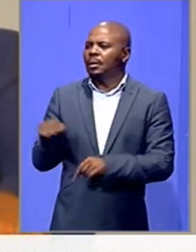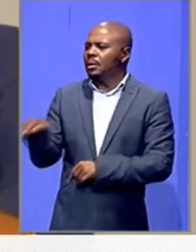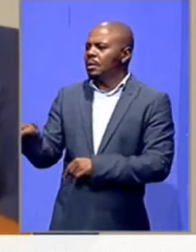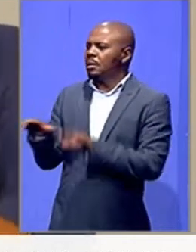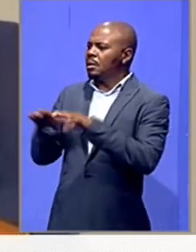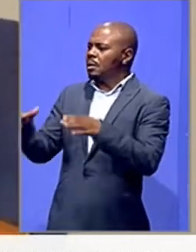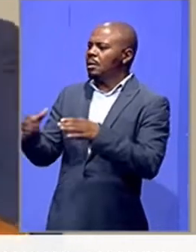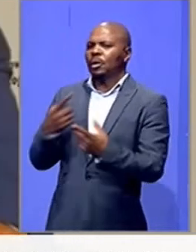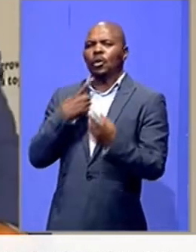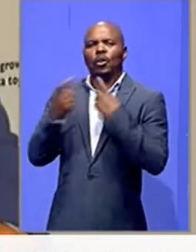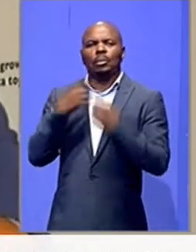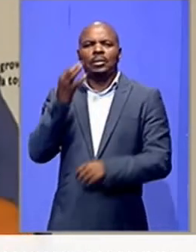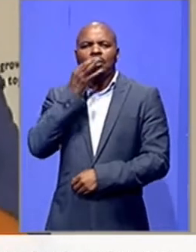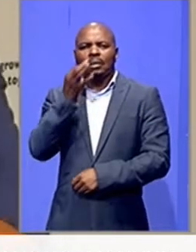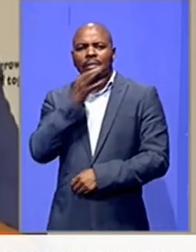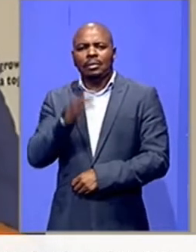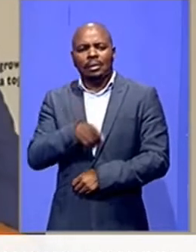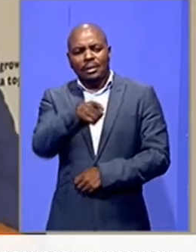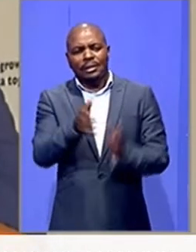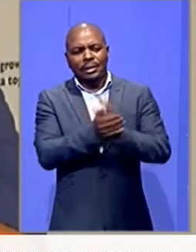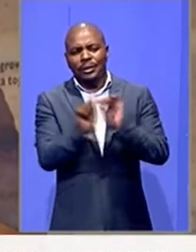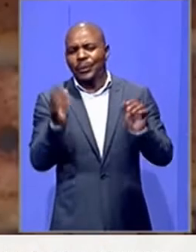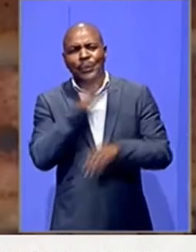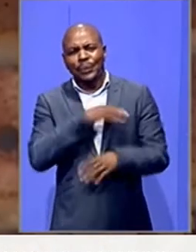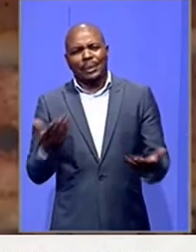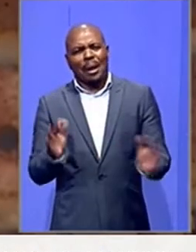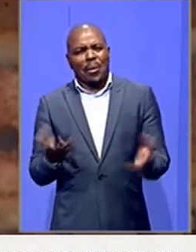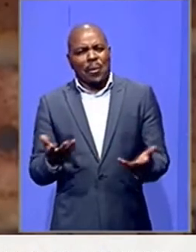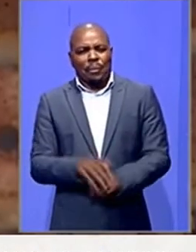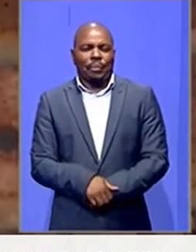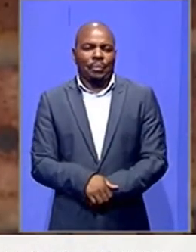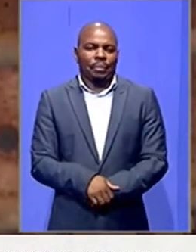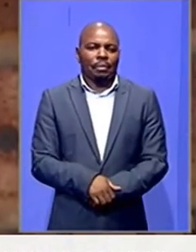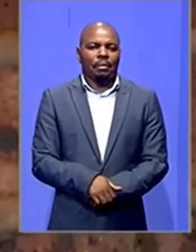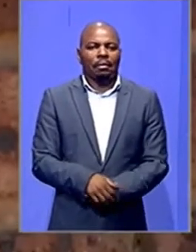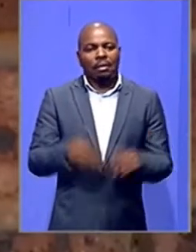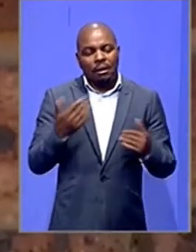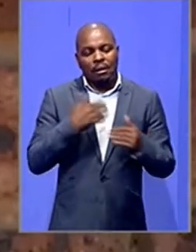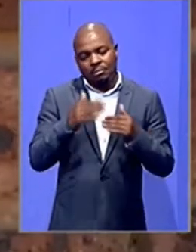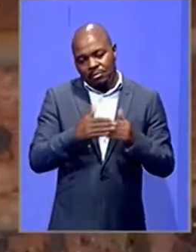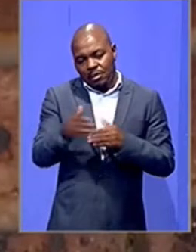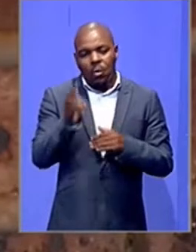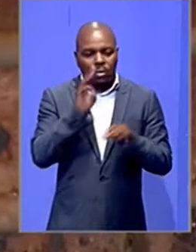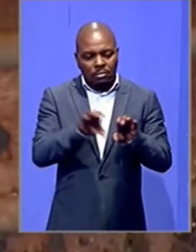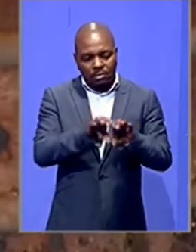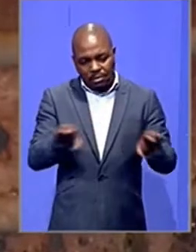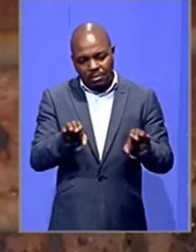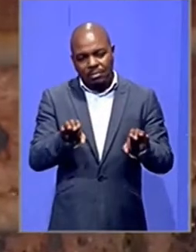say such people are incompetent. Jaanong kgaogo e rulagantsweng ya metsi e